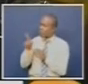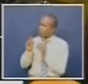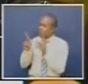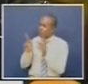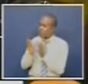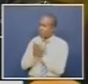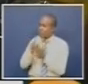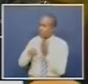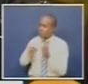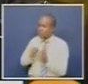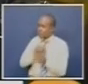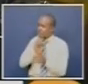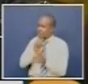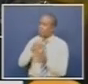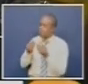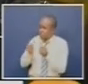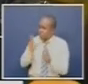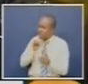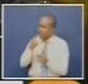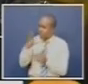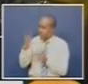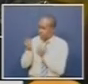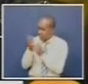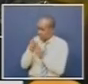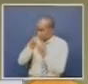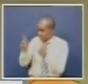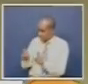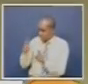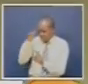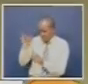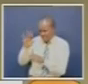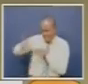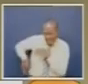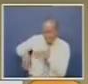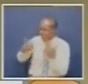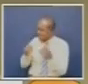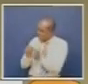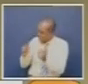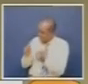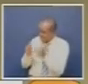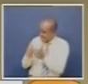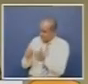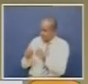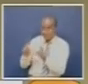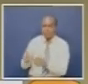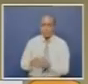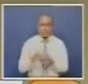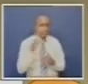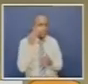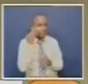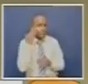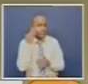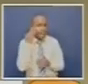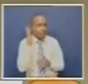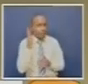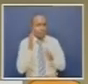They want this sorted by 25th December. Is that too late? Is that too early? Unless do you want to work with their time frame? I don't know if Hassan is in the